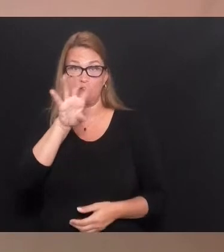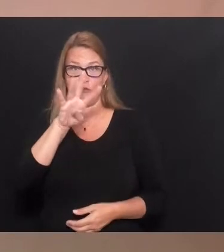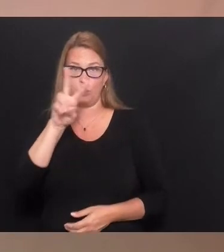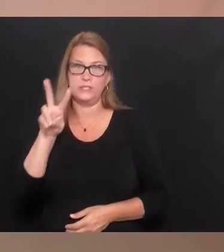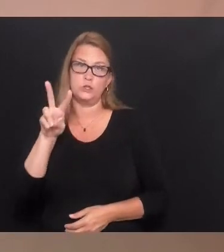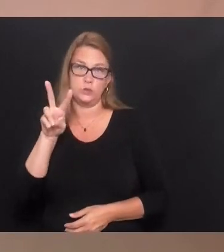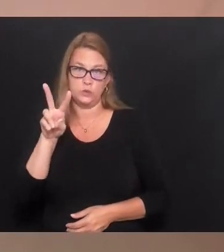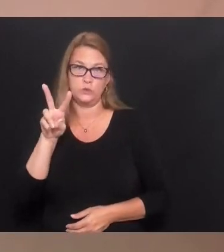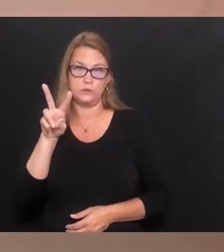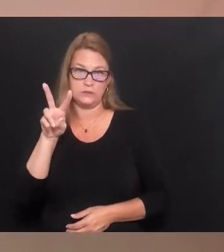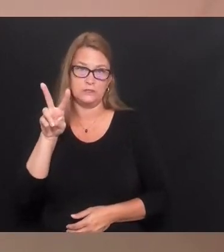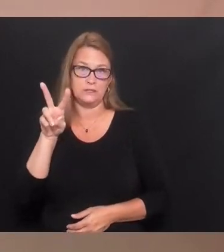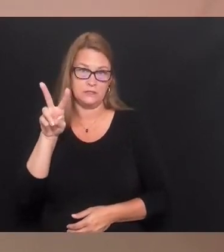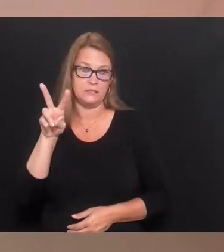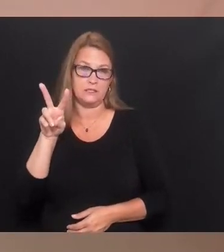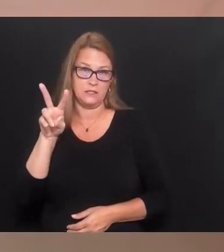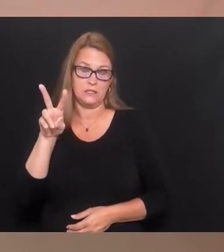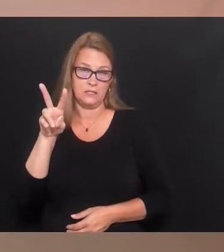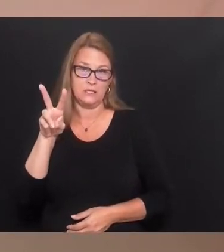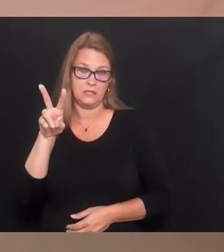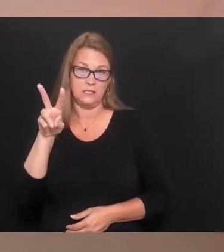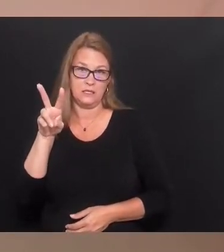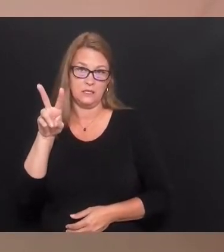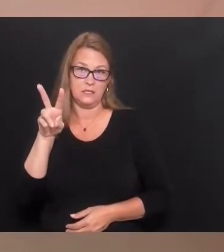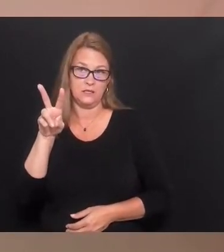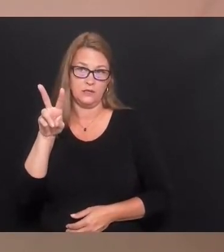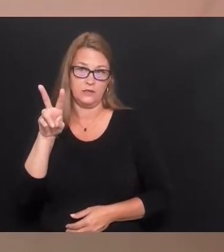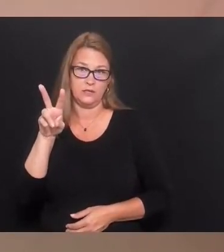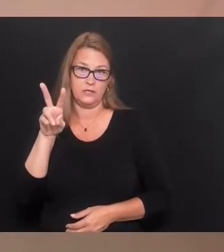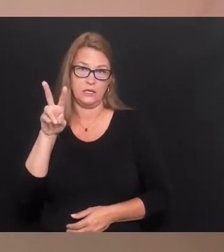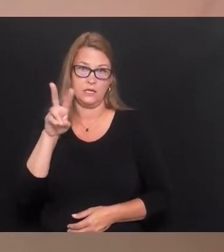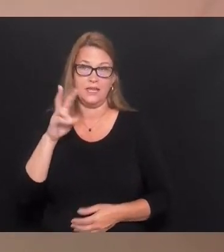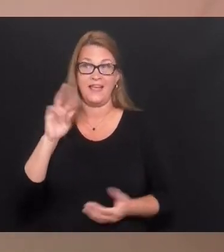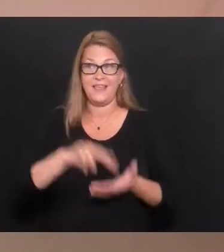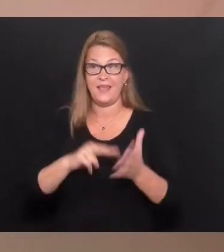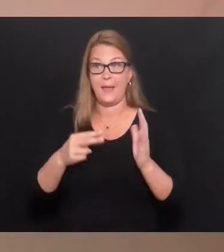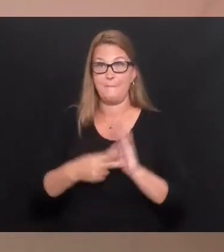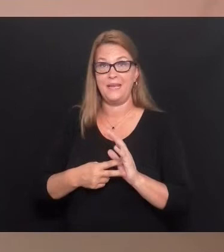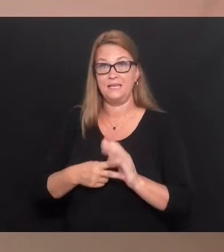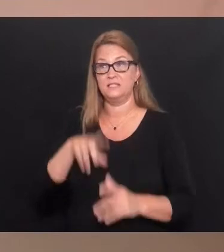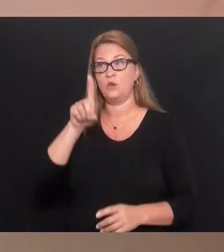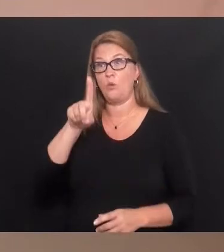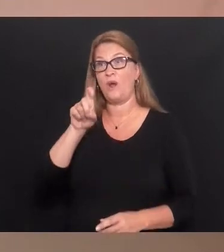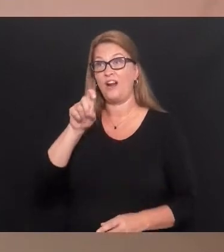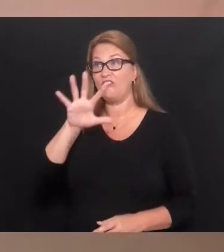3,642. We've gone through the equivalent of 158